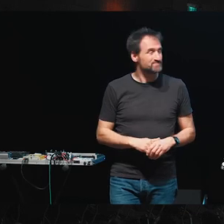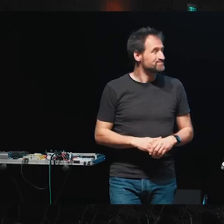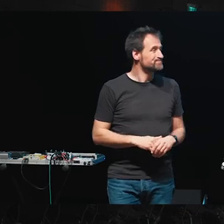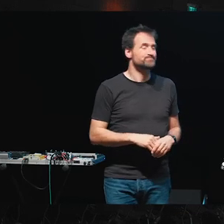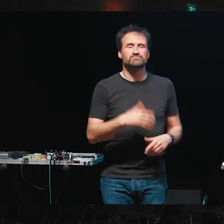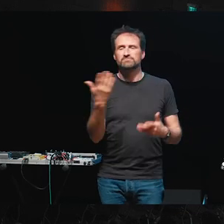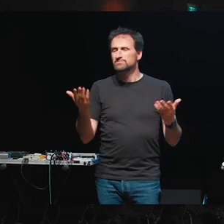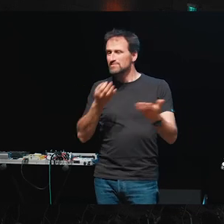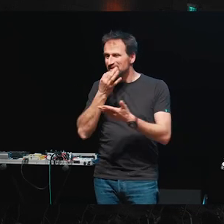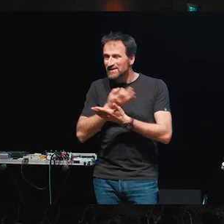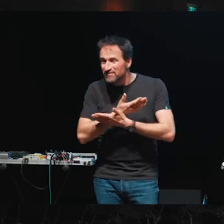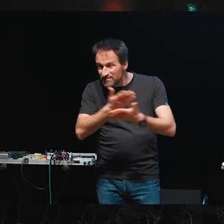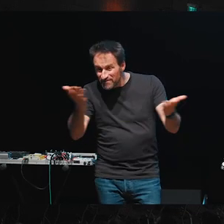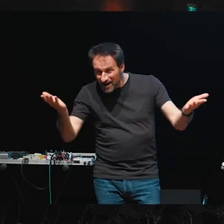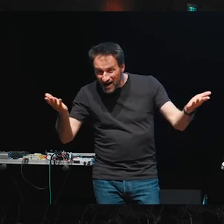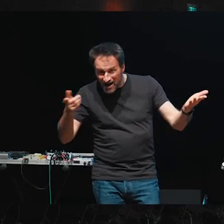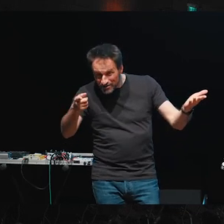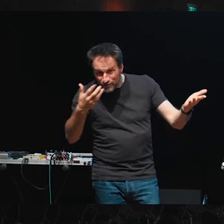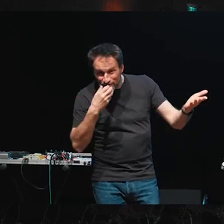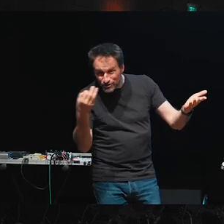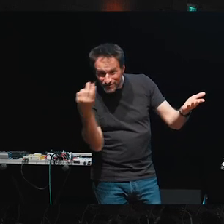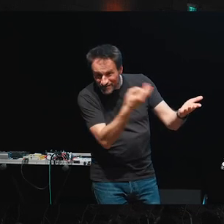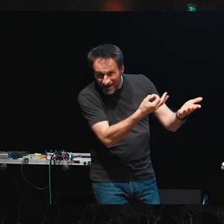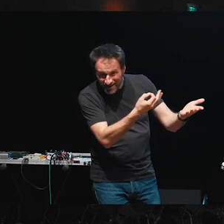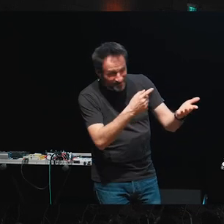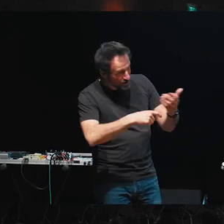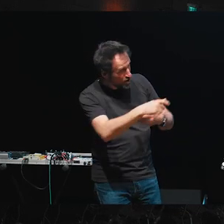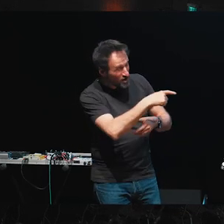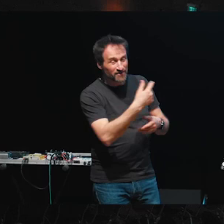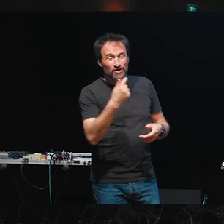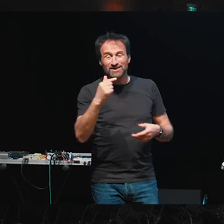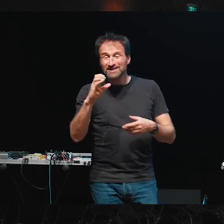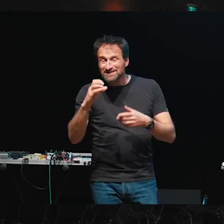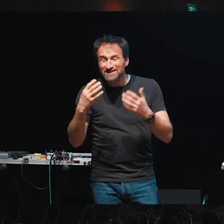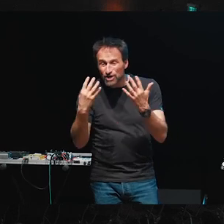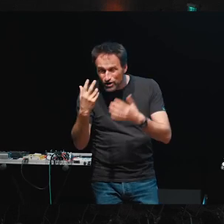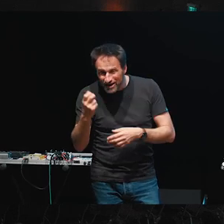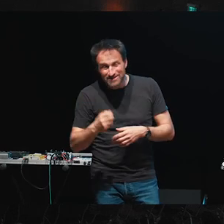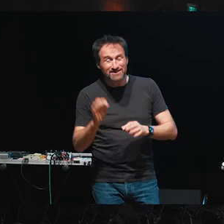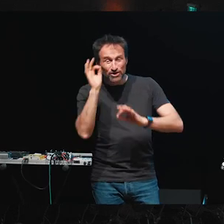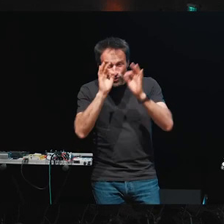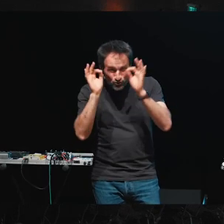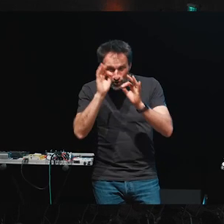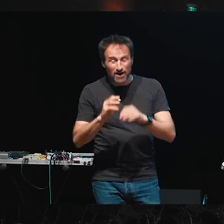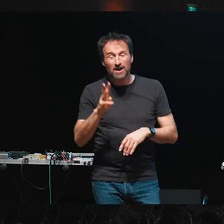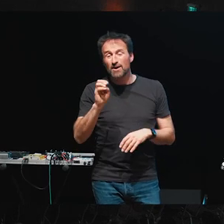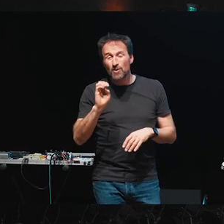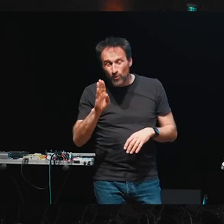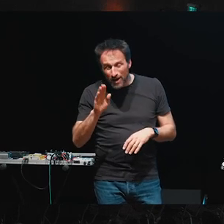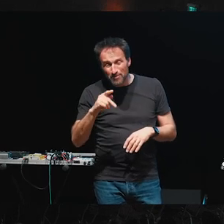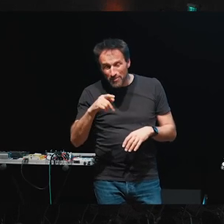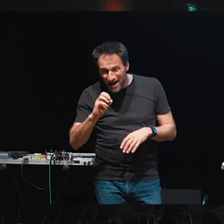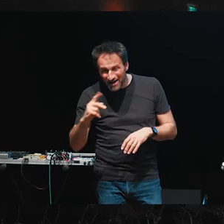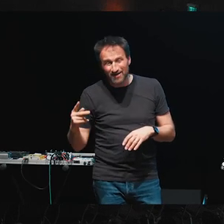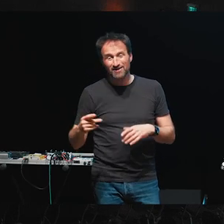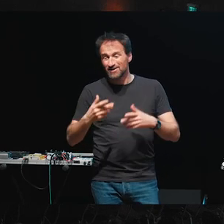Is there any question that you want to ask? So you have people here from the TC39, from Google, Webpack,